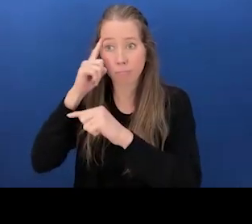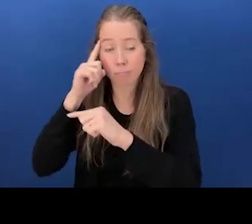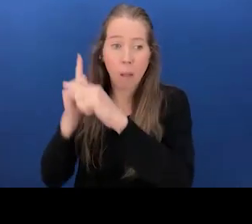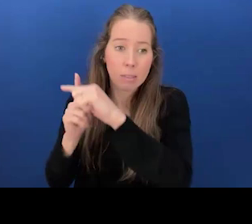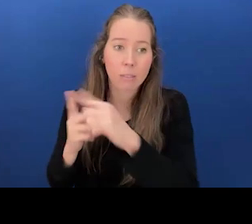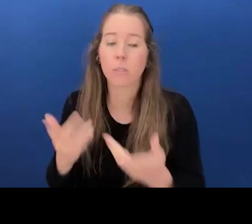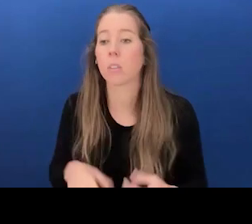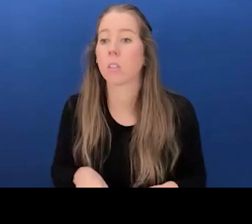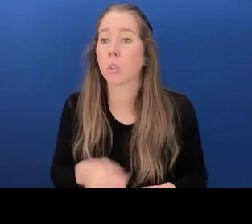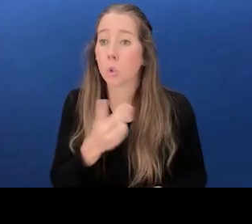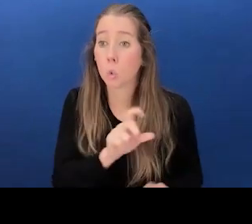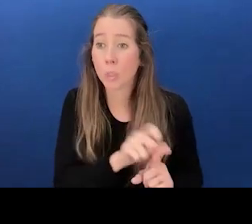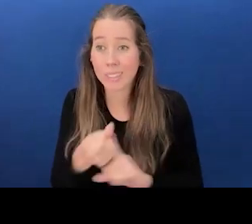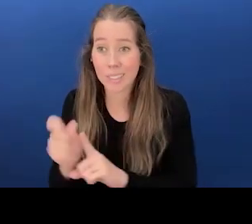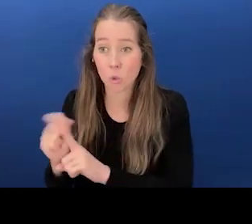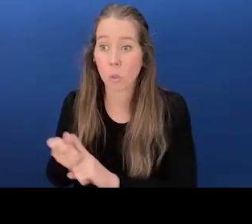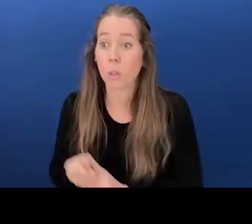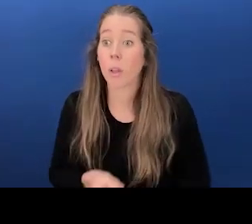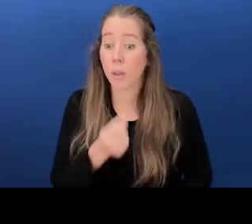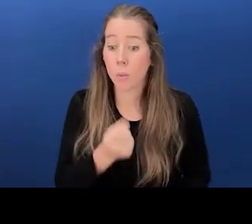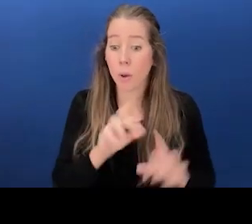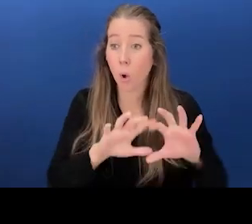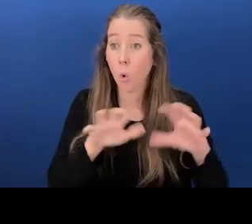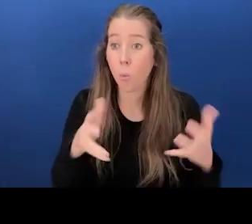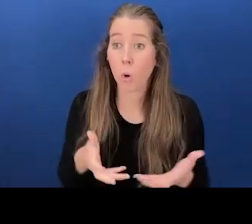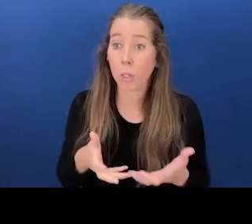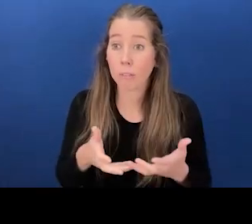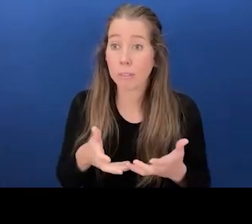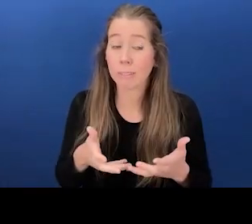I'll just give you 2 scenarios. One, a world where